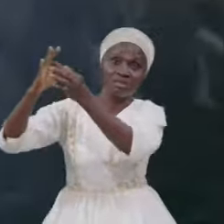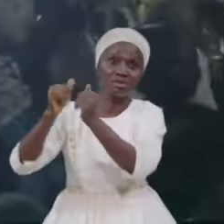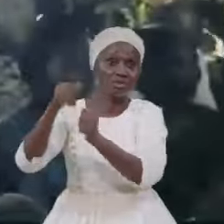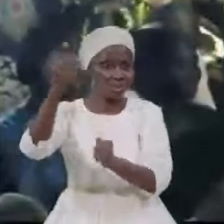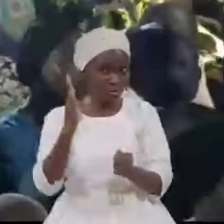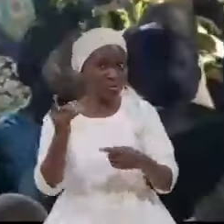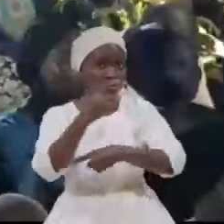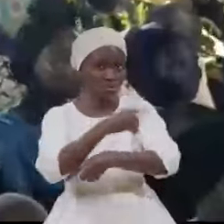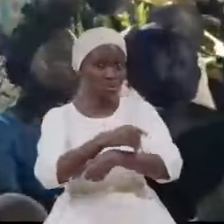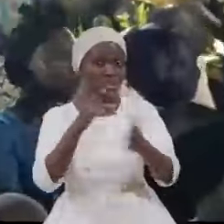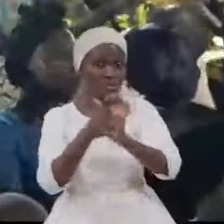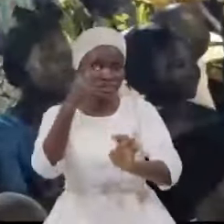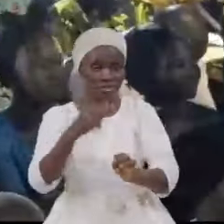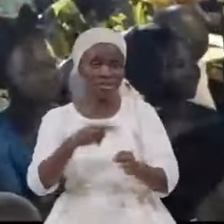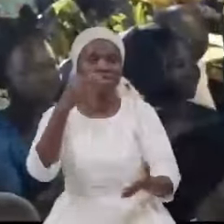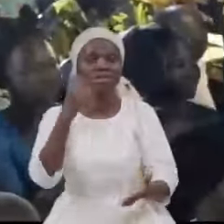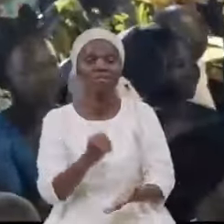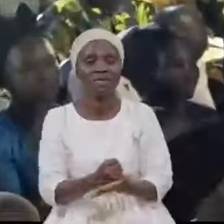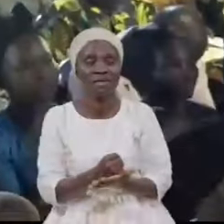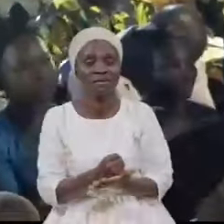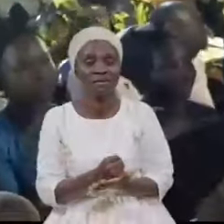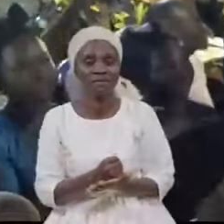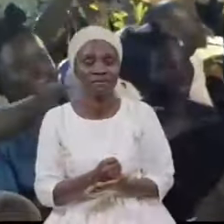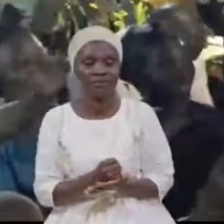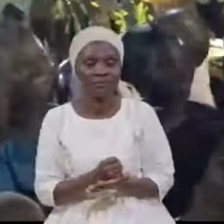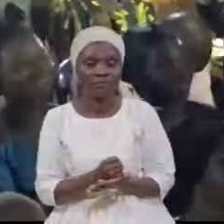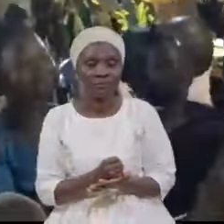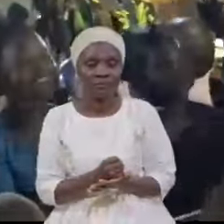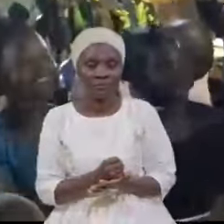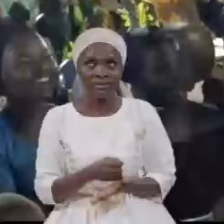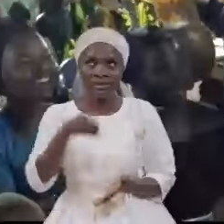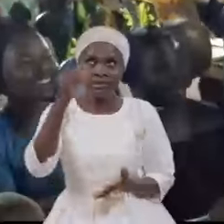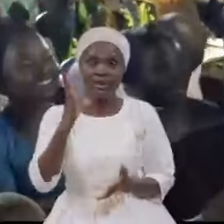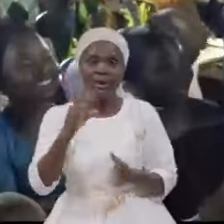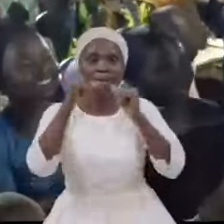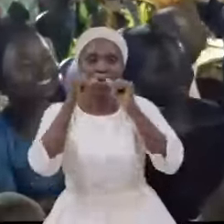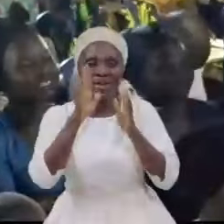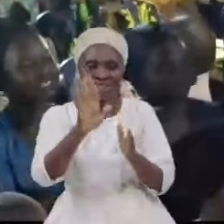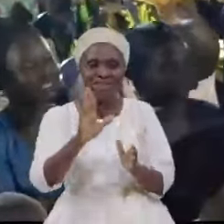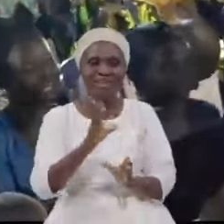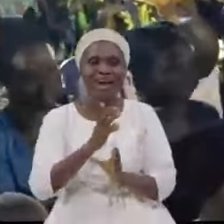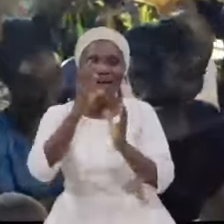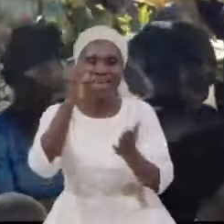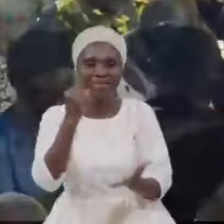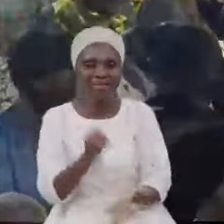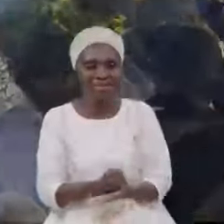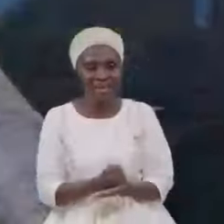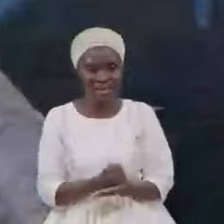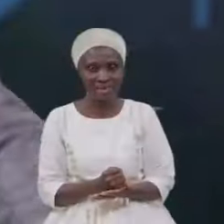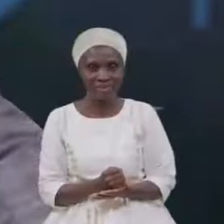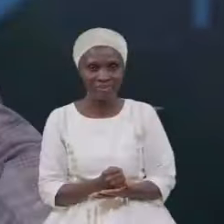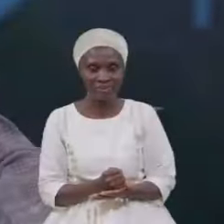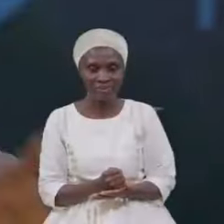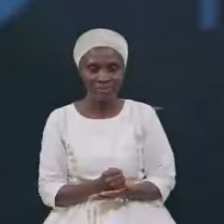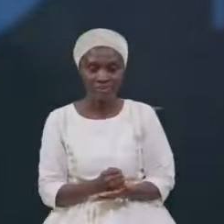Yeah. God bless you. Amen. Yeah. We're coming to number two now. Number